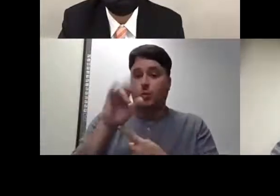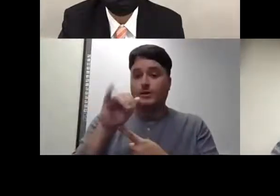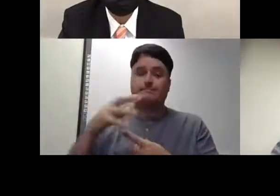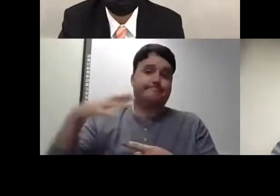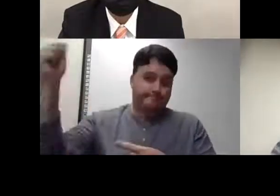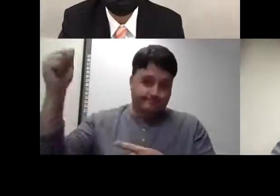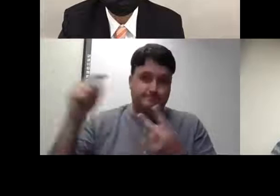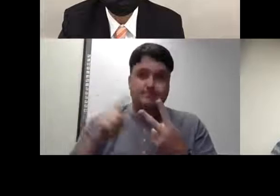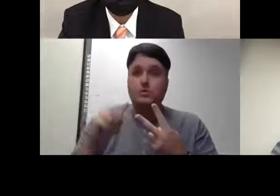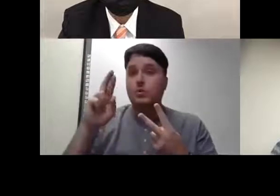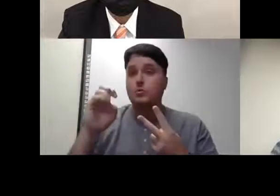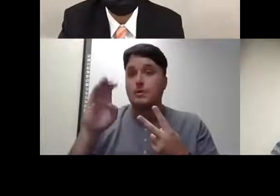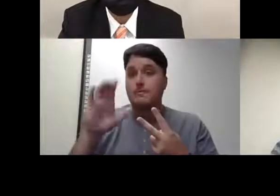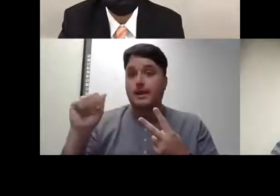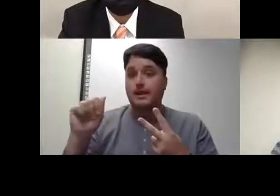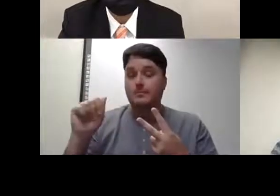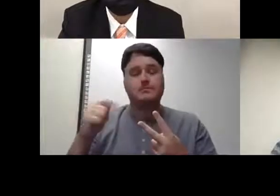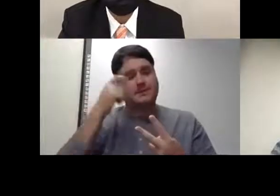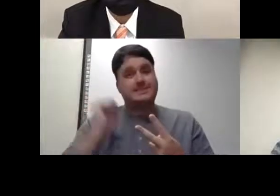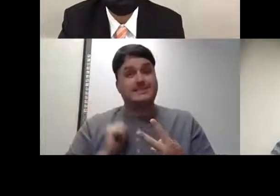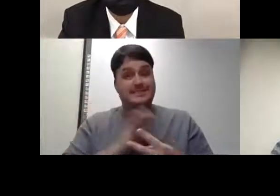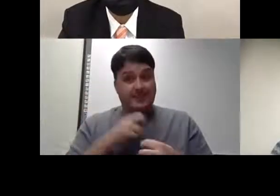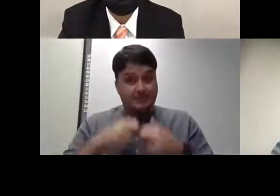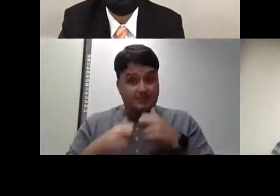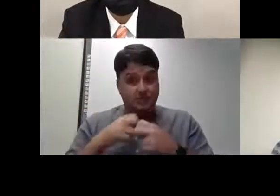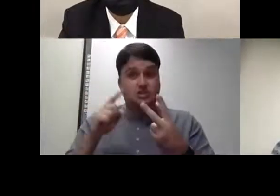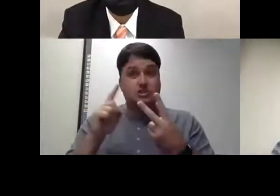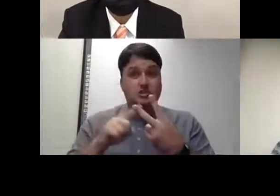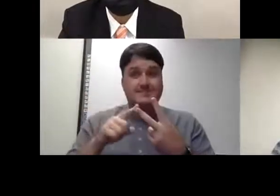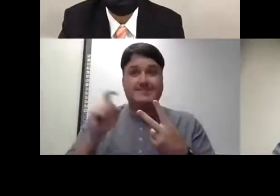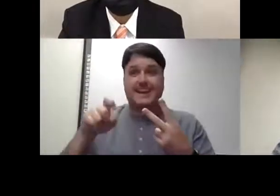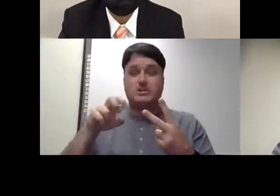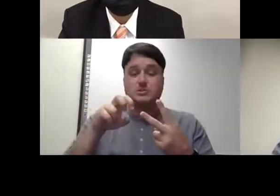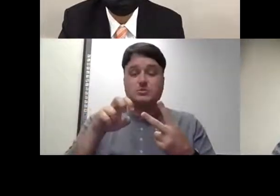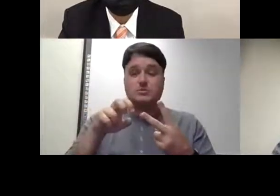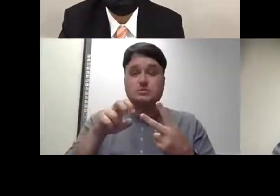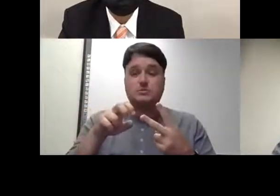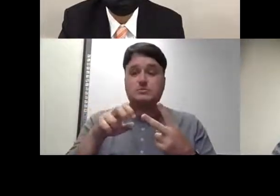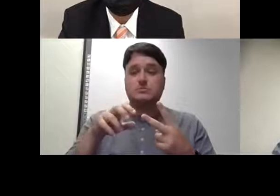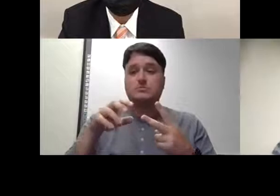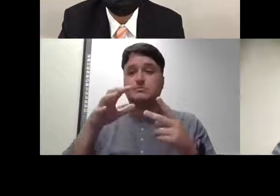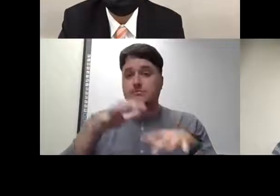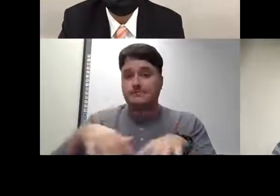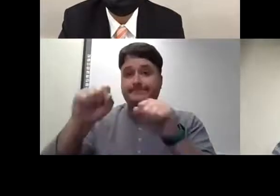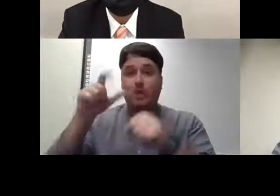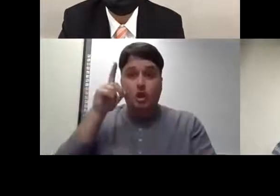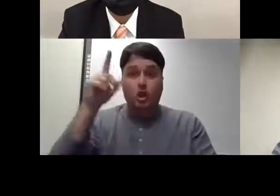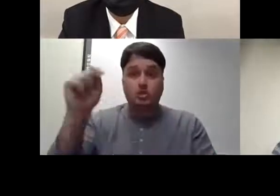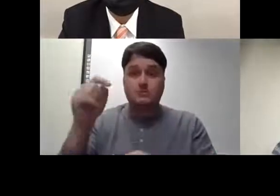but because of staffing difficulties, she's had to step into a long-term sub